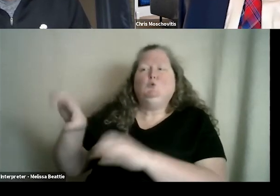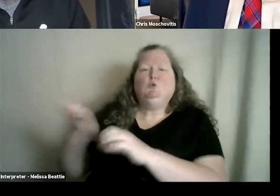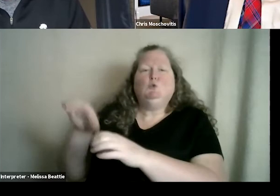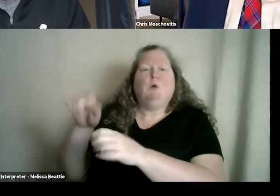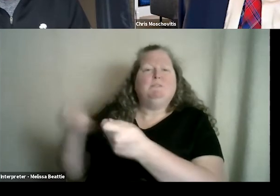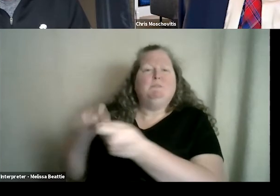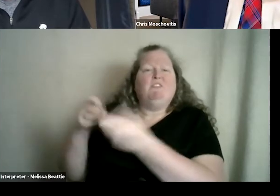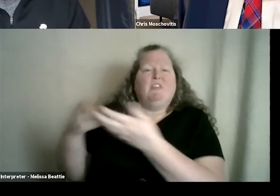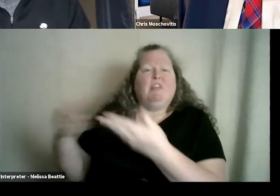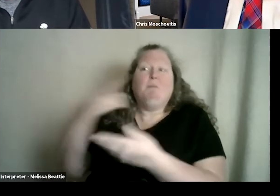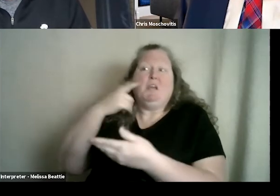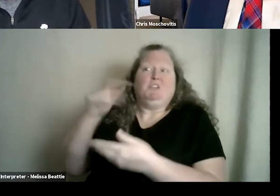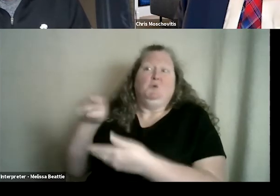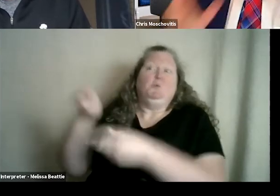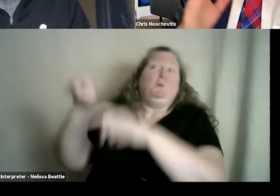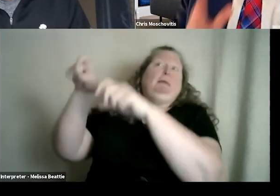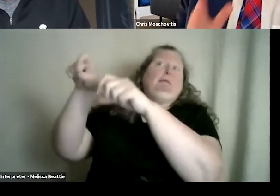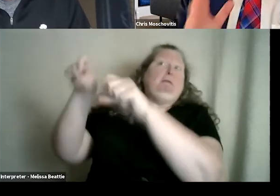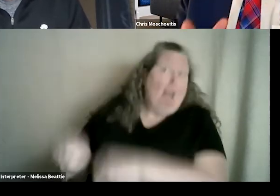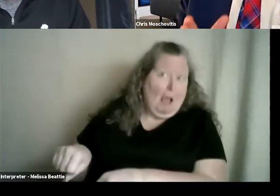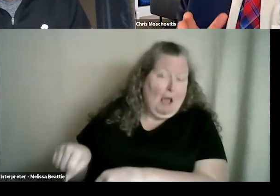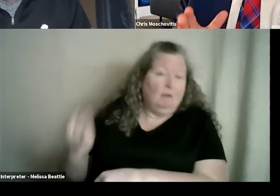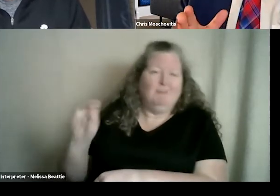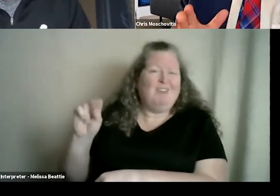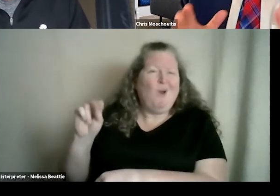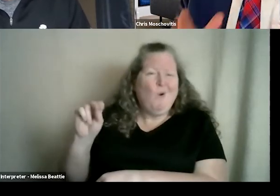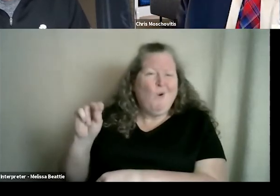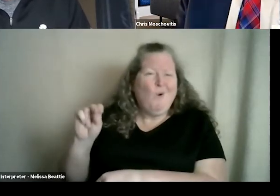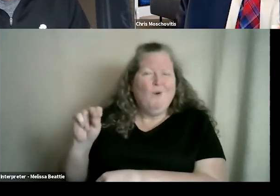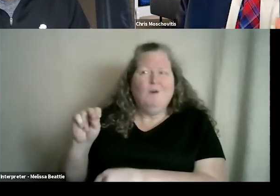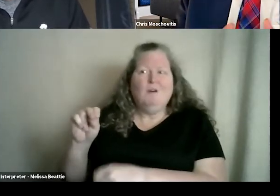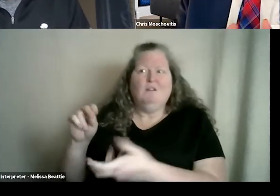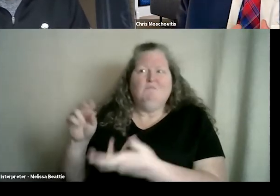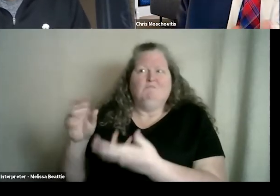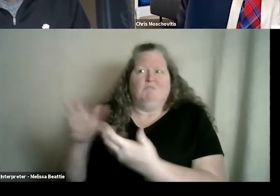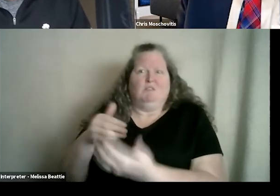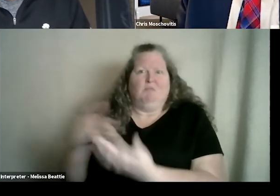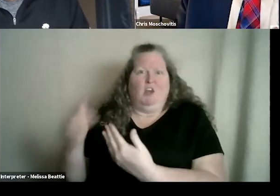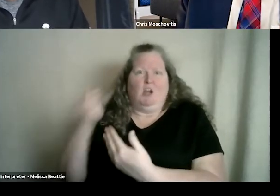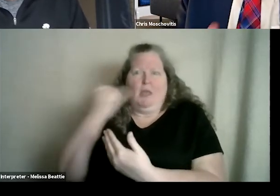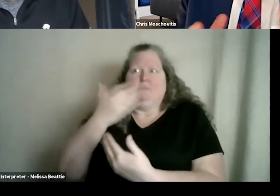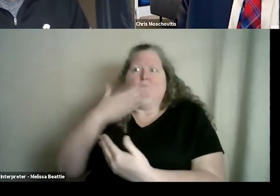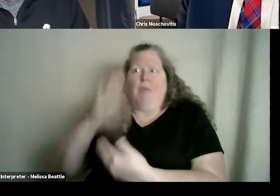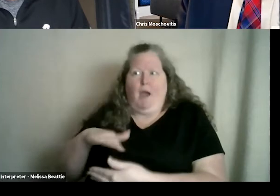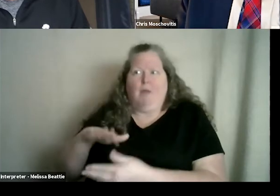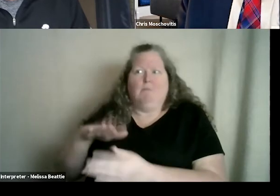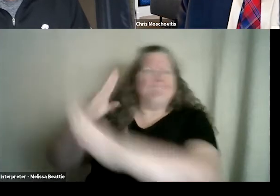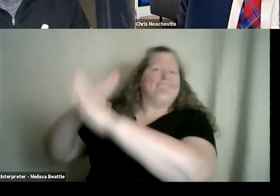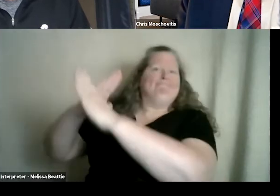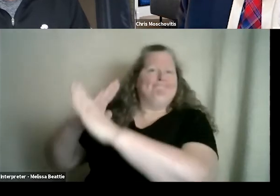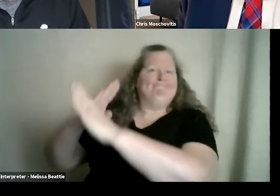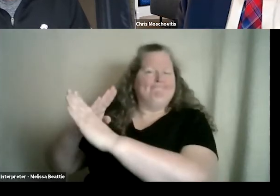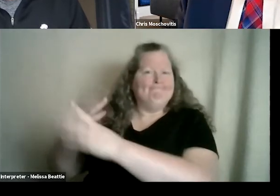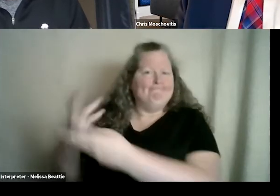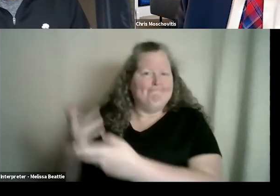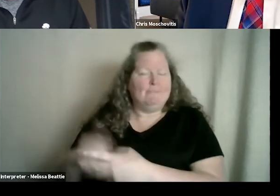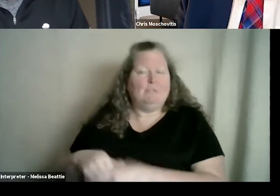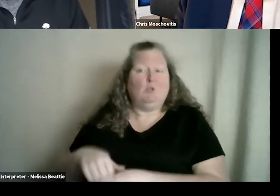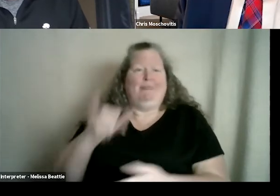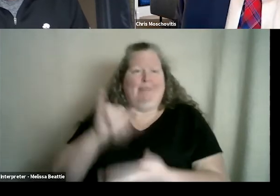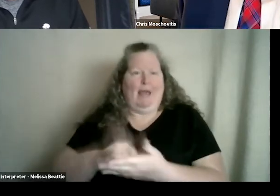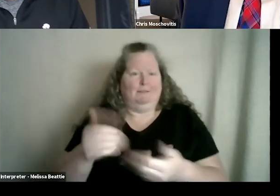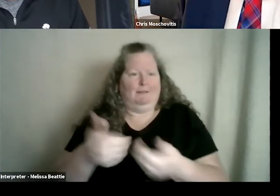can. And this is a very deep philosophical argument, a very philosophical divide.